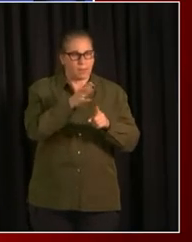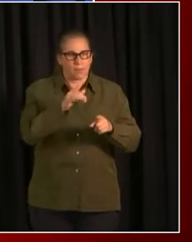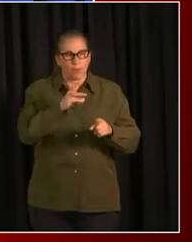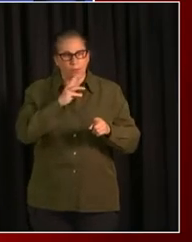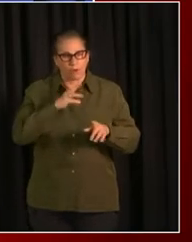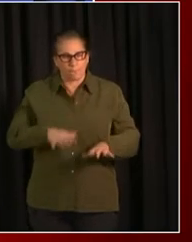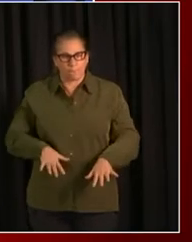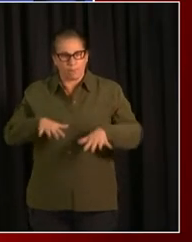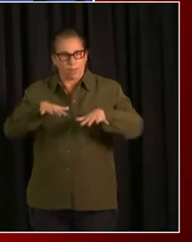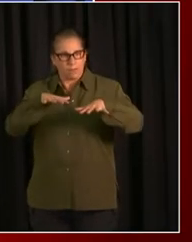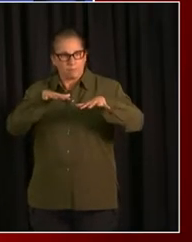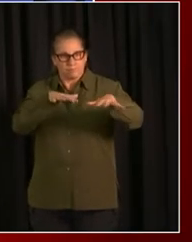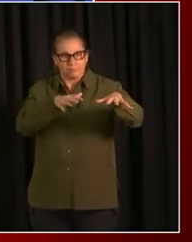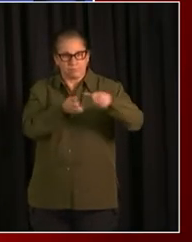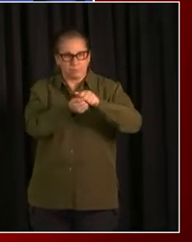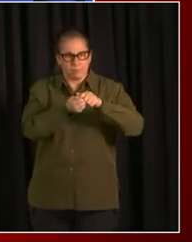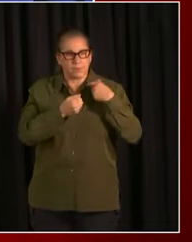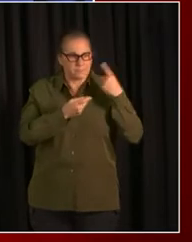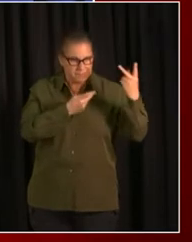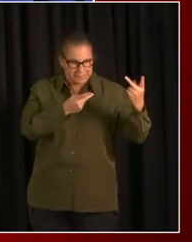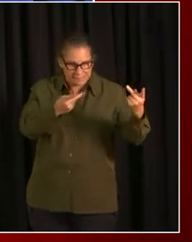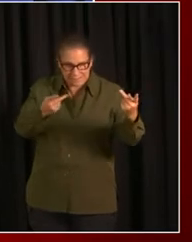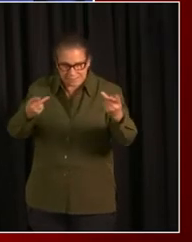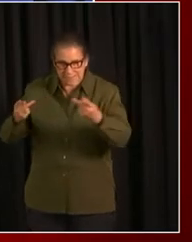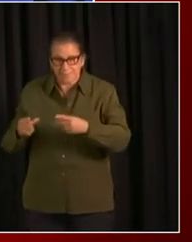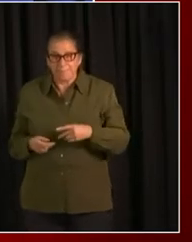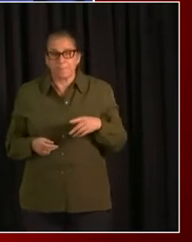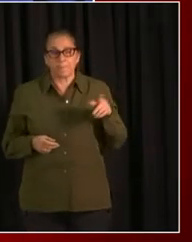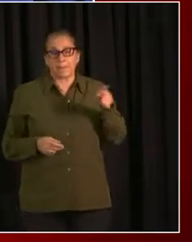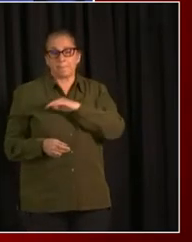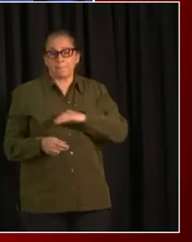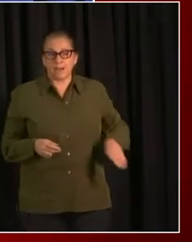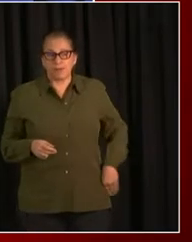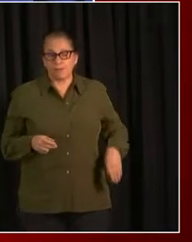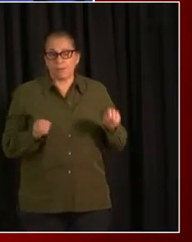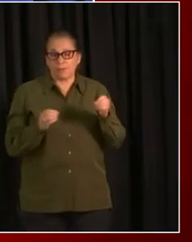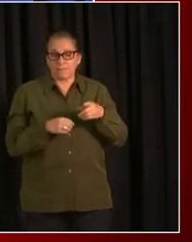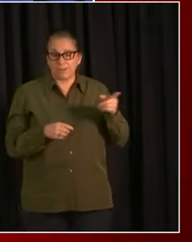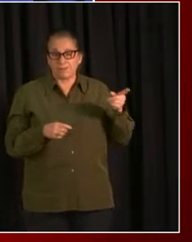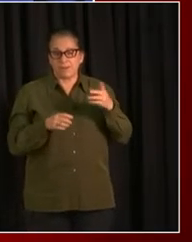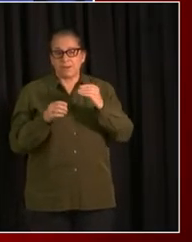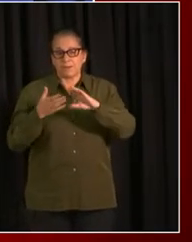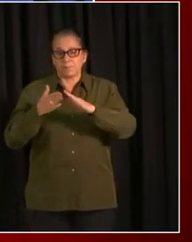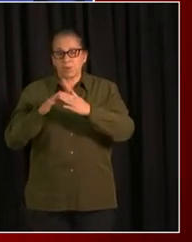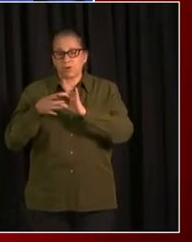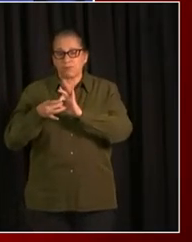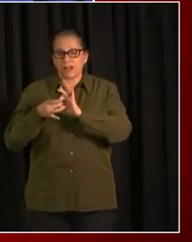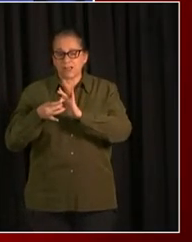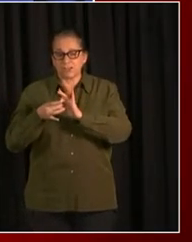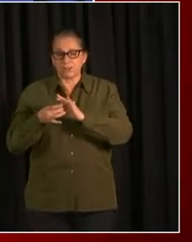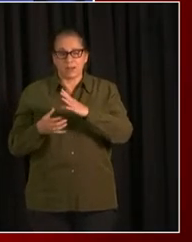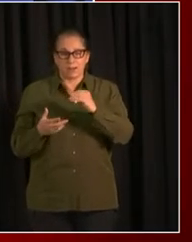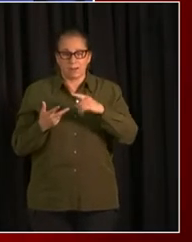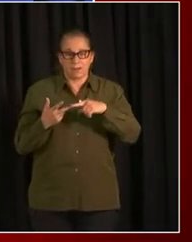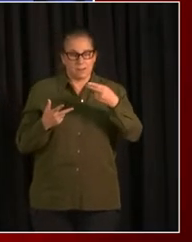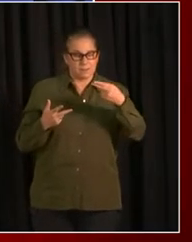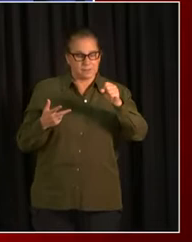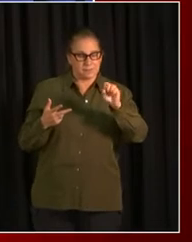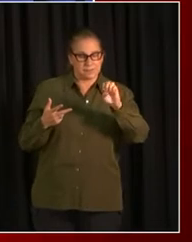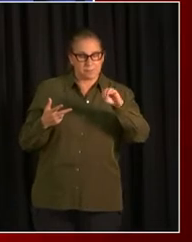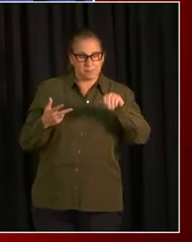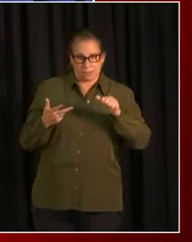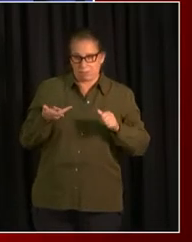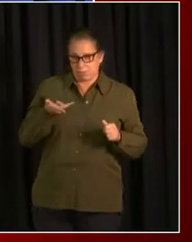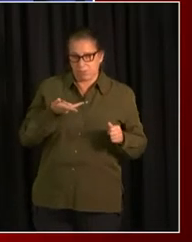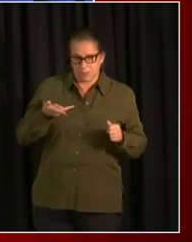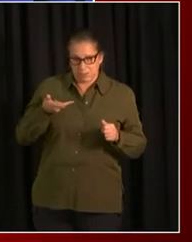weekend. The Mayor's Office of Community Relations and my agency, HCMA, also canvassed some of those